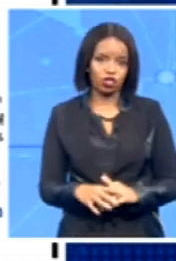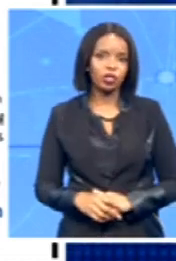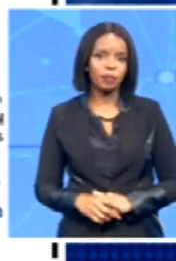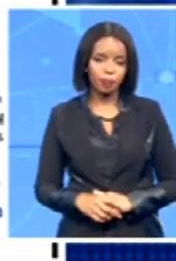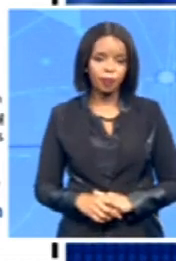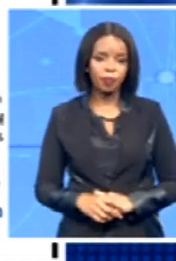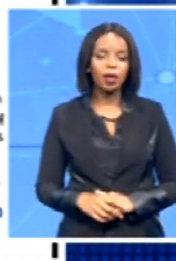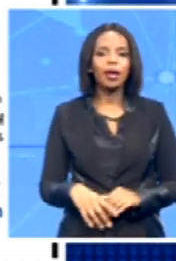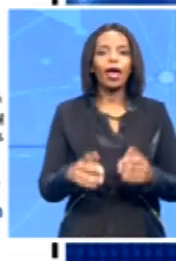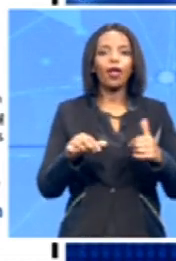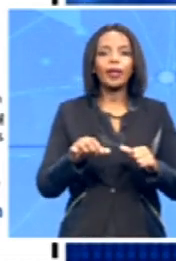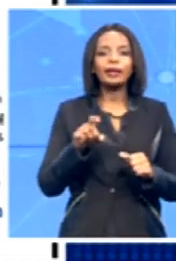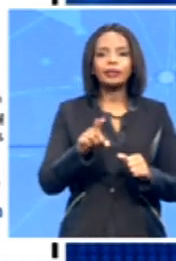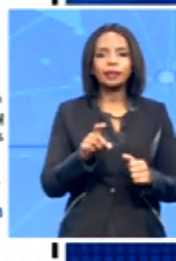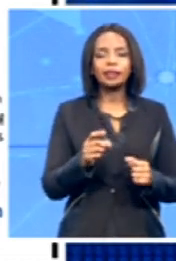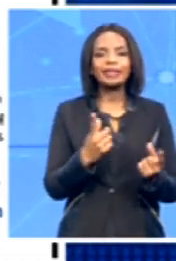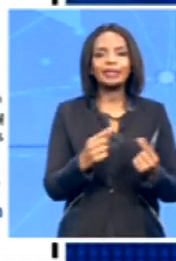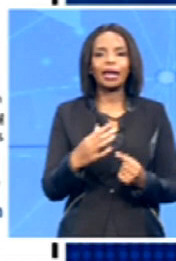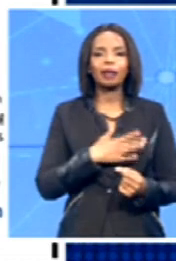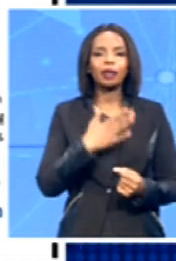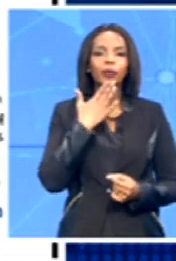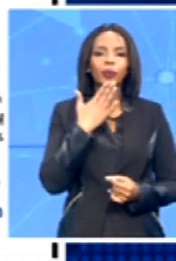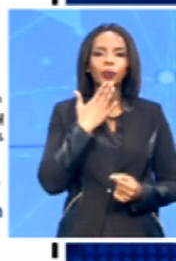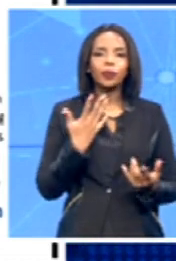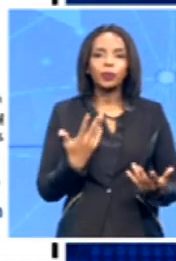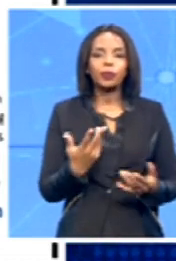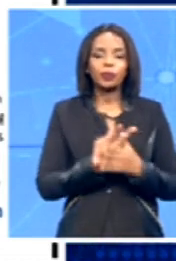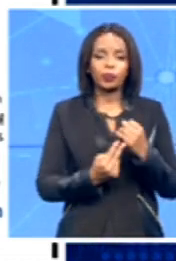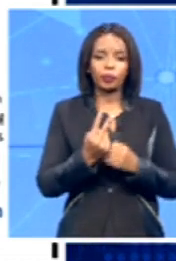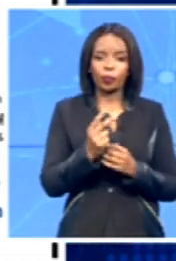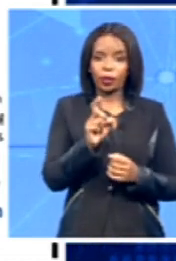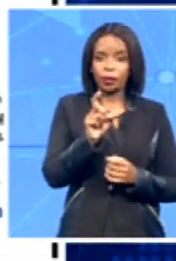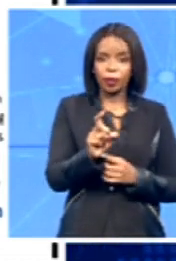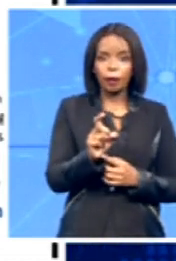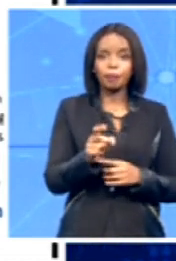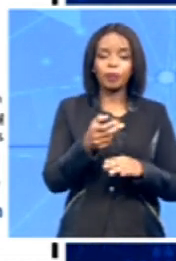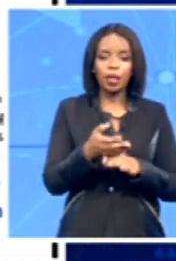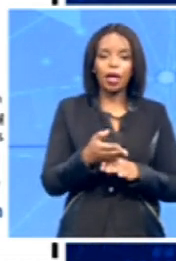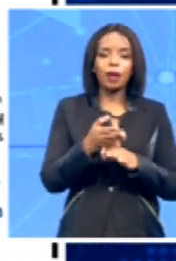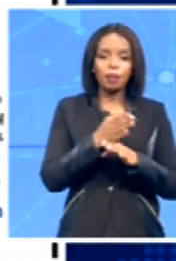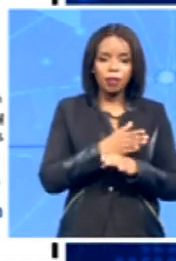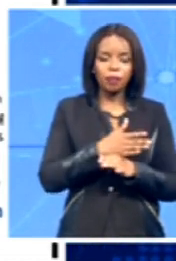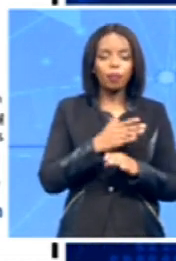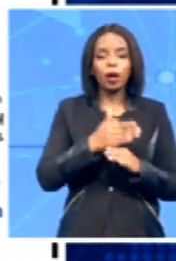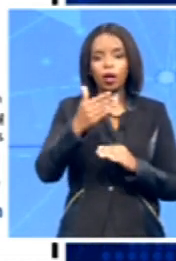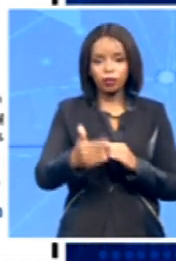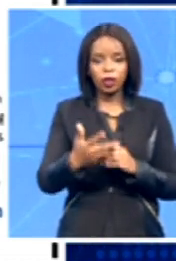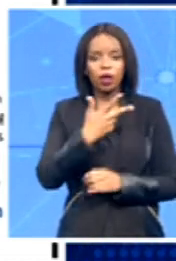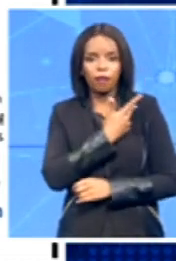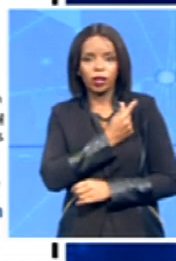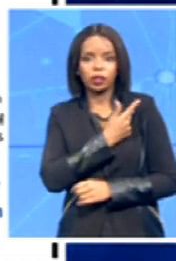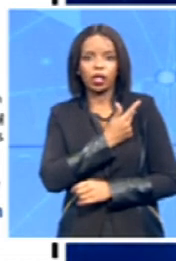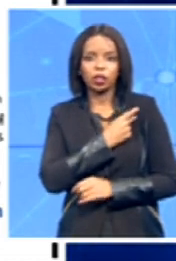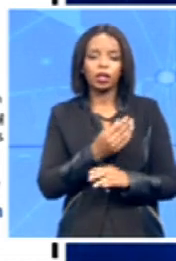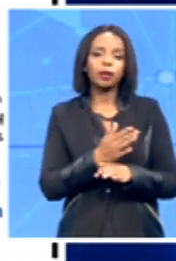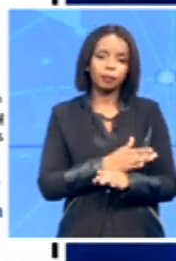both prior infection and by vaccination. And what we see from this analysis, literally through the board, that overall